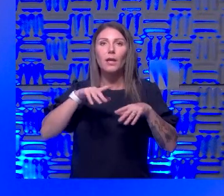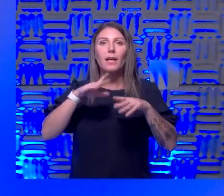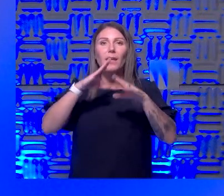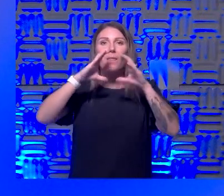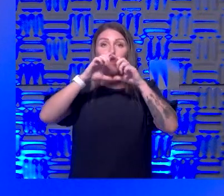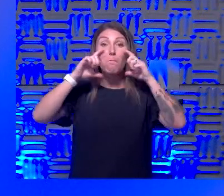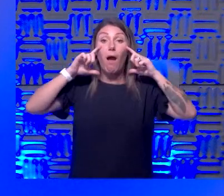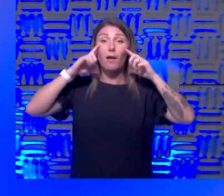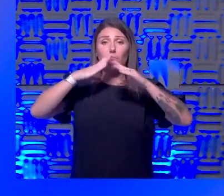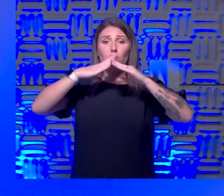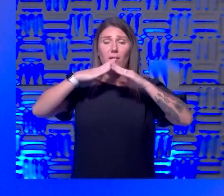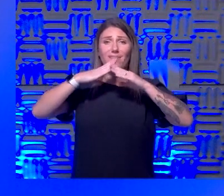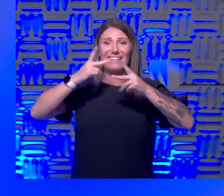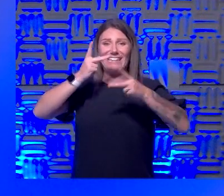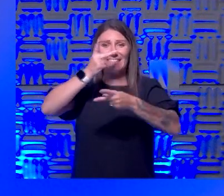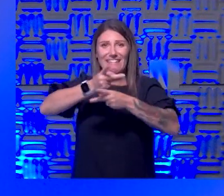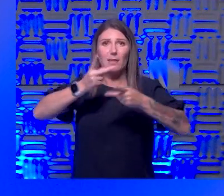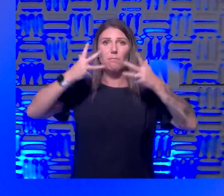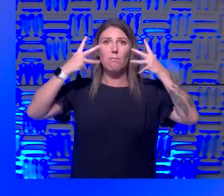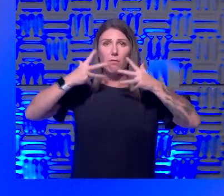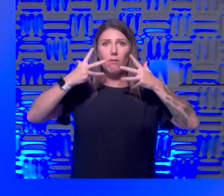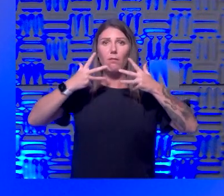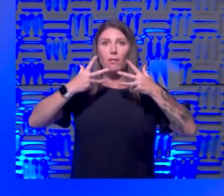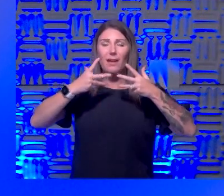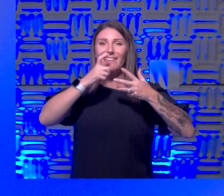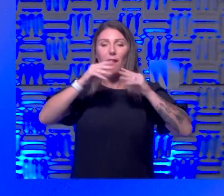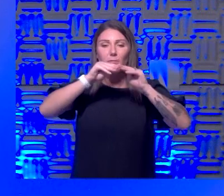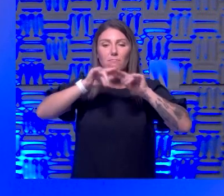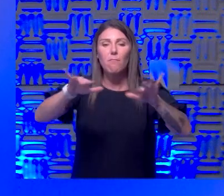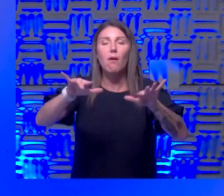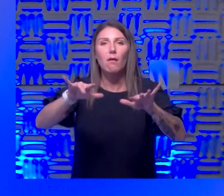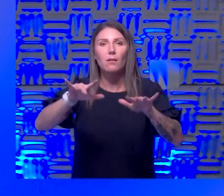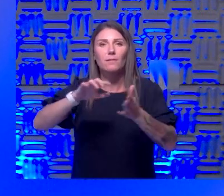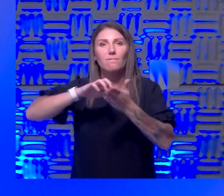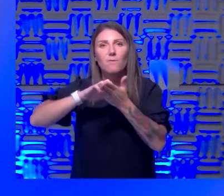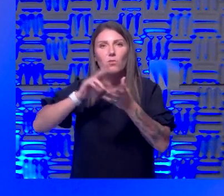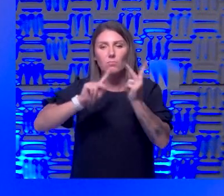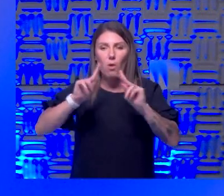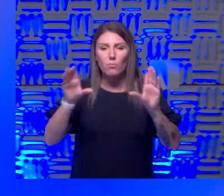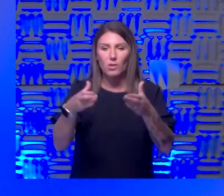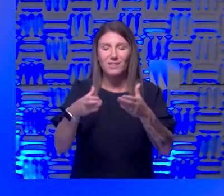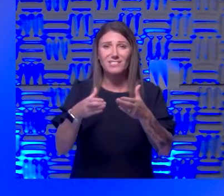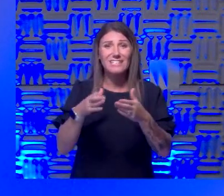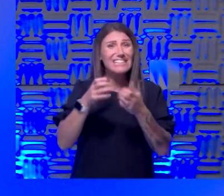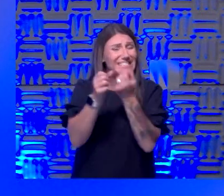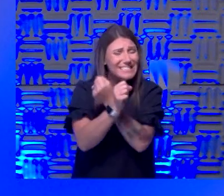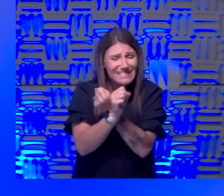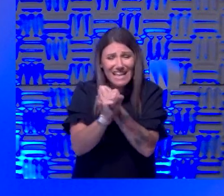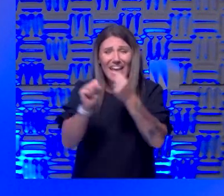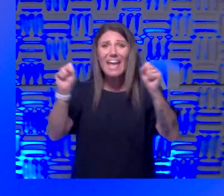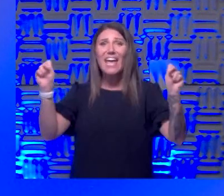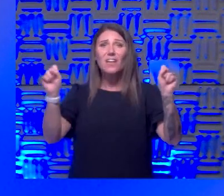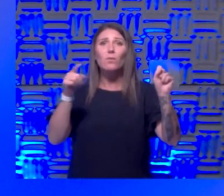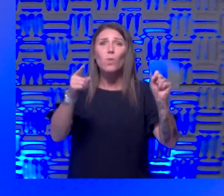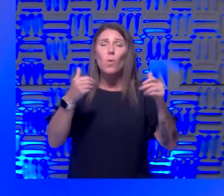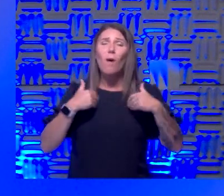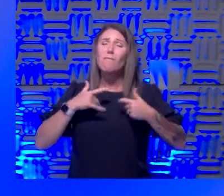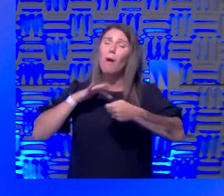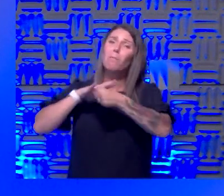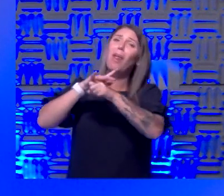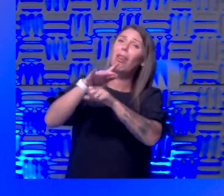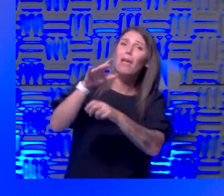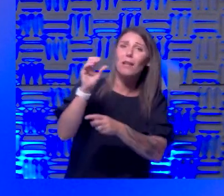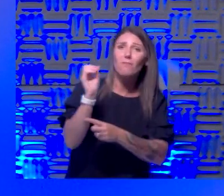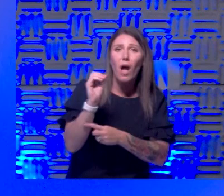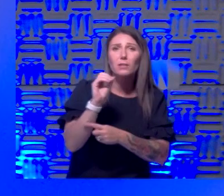other vulnerable populations. We should note that it is safe. You have plenty of gas exchange, oxygen